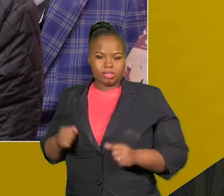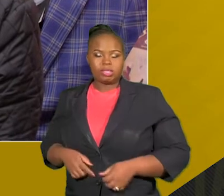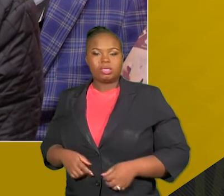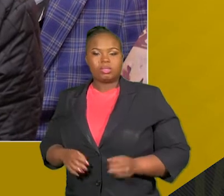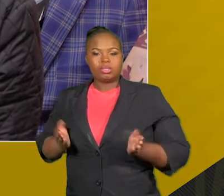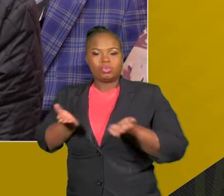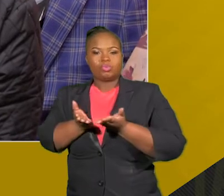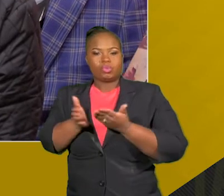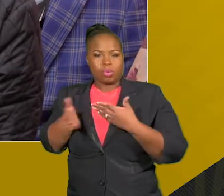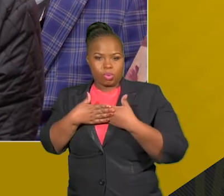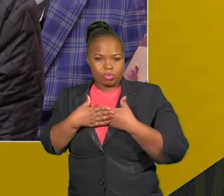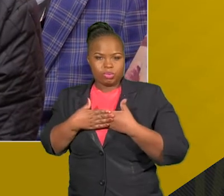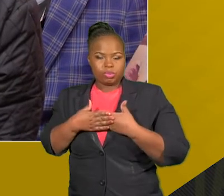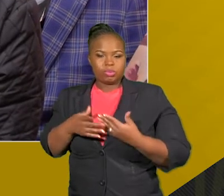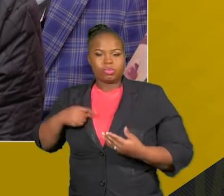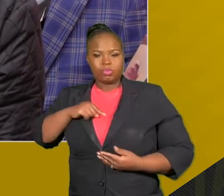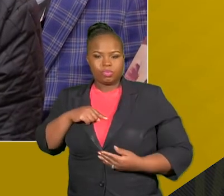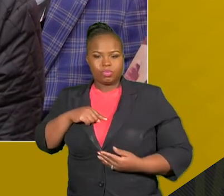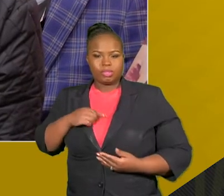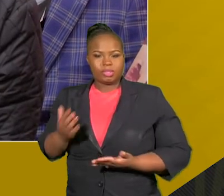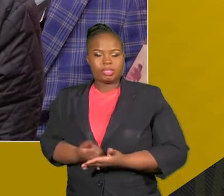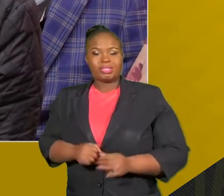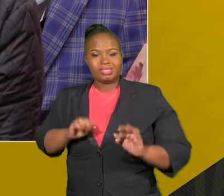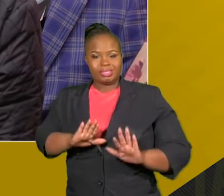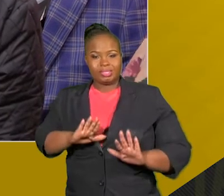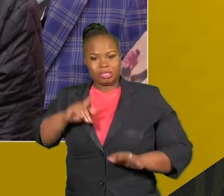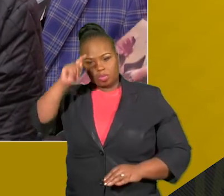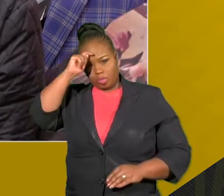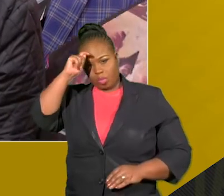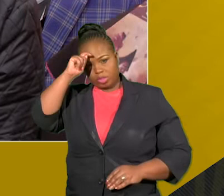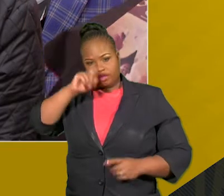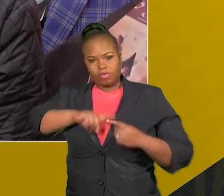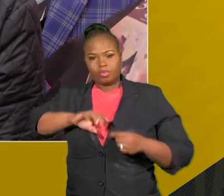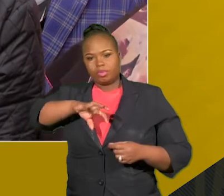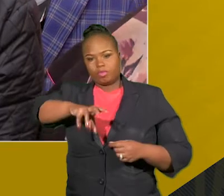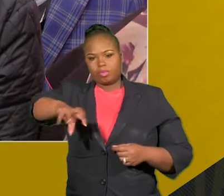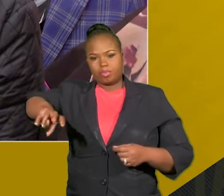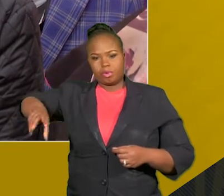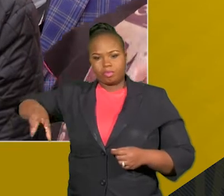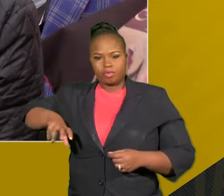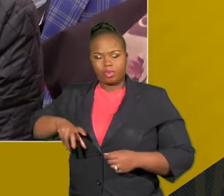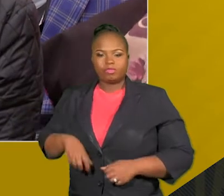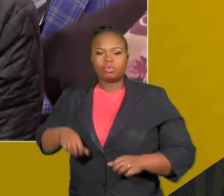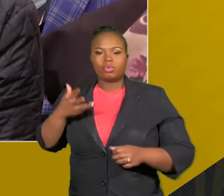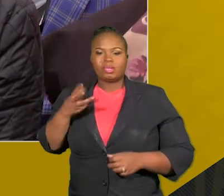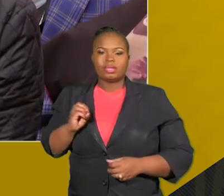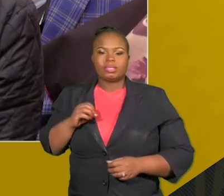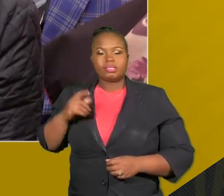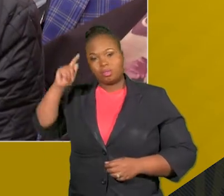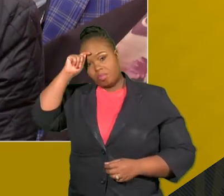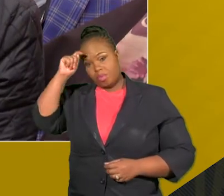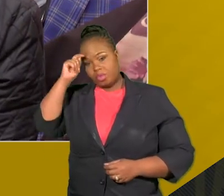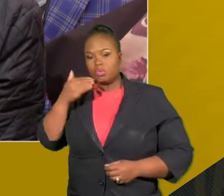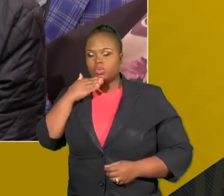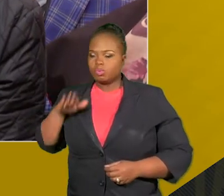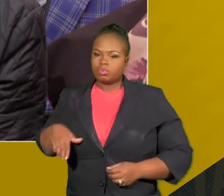ikolo masivala, what we do is we take 10 boys from each province. Mm. So this year's na 90 boys. Mm-hmm. And these are boys